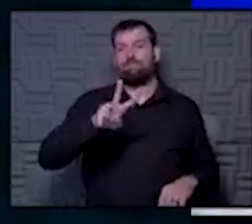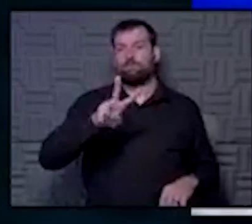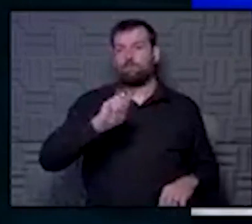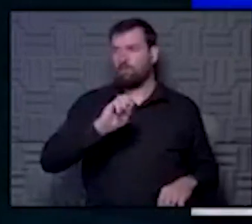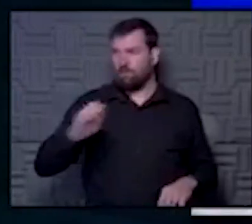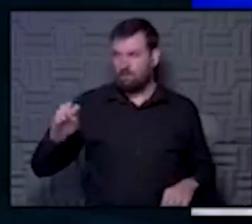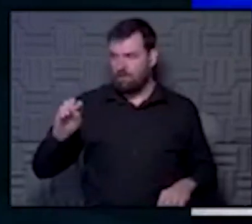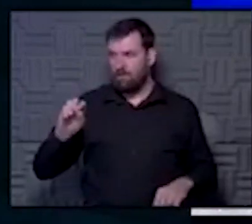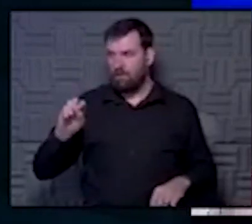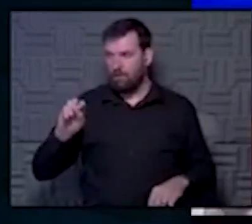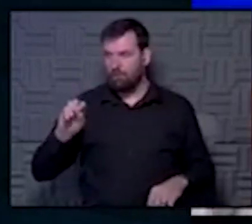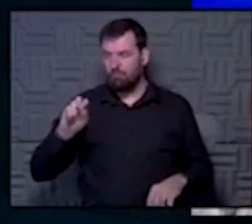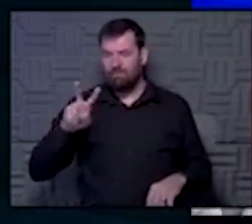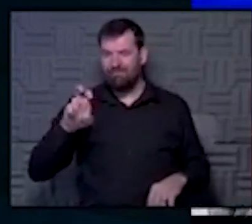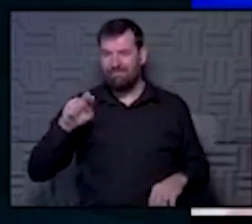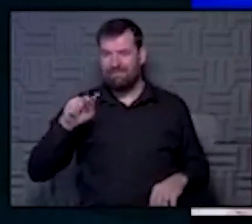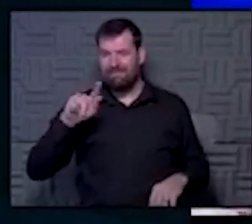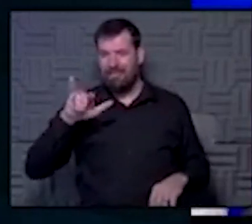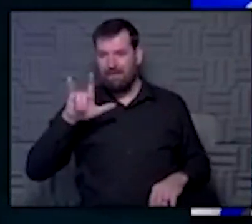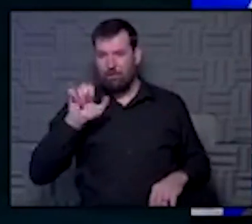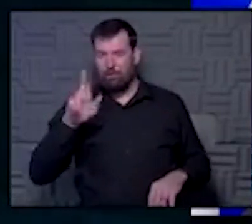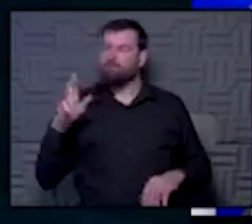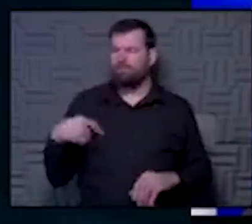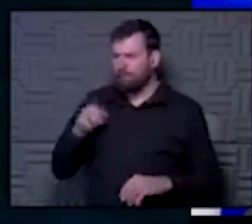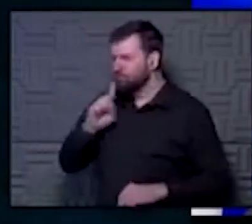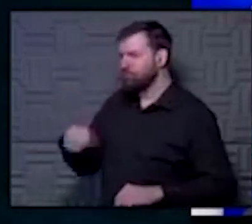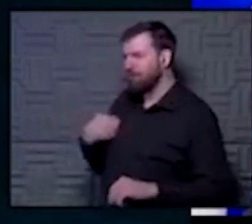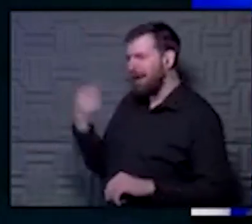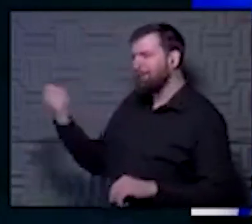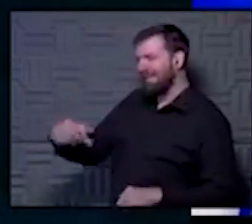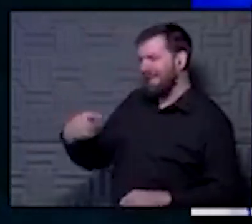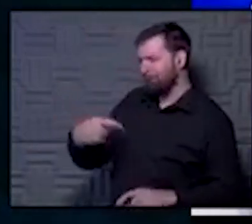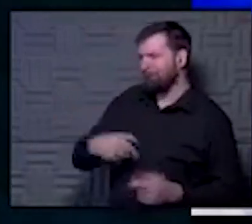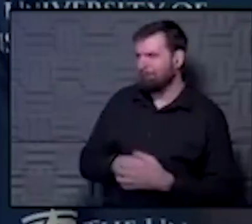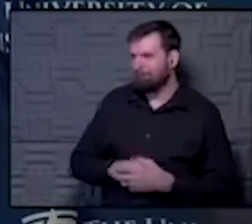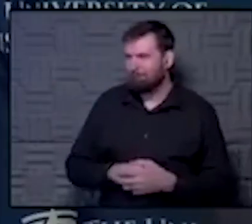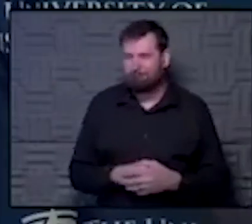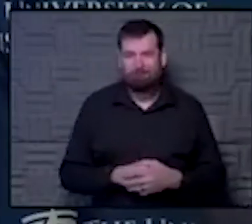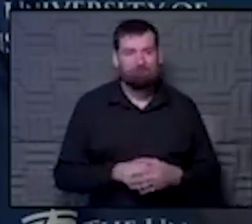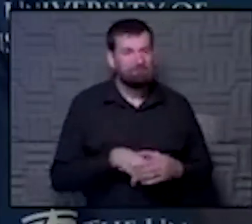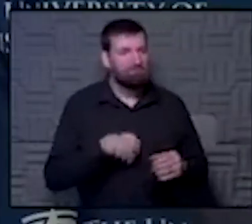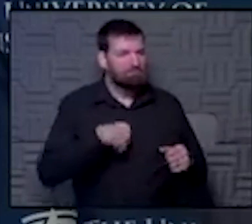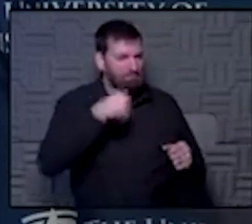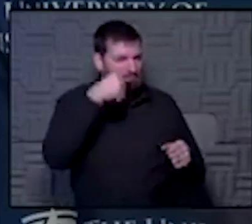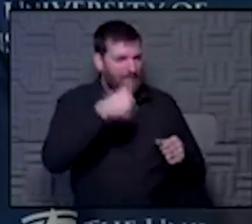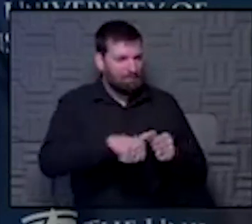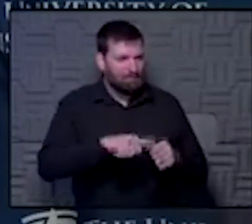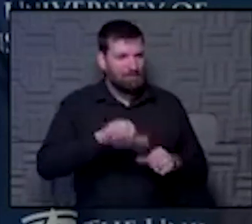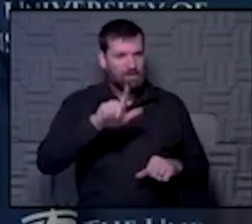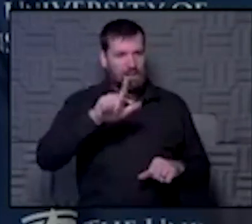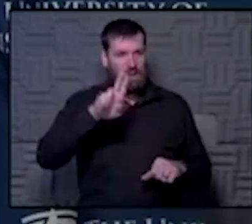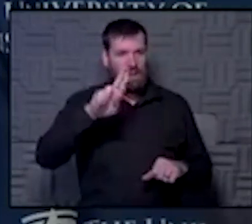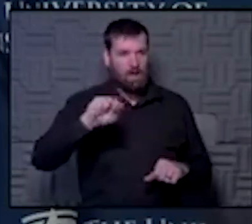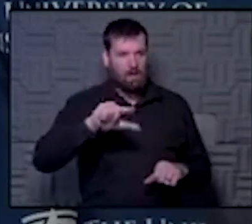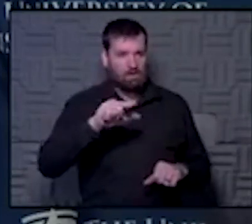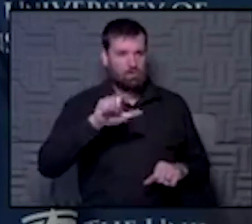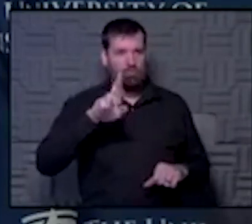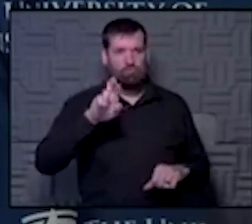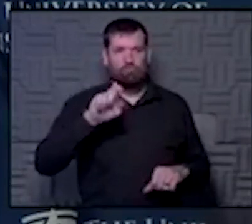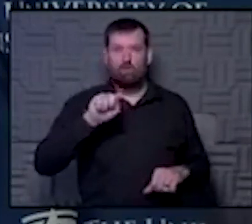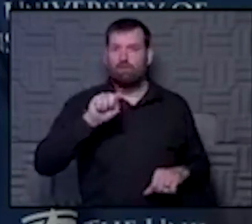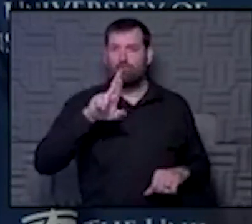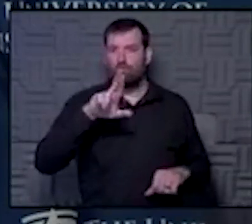sure I beat Simpson to that, but that's okay. Go ahead. Yeah. I remember we did lung recruitment on a patient who